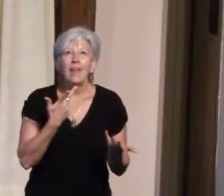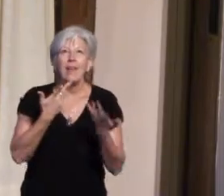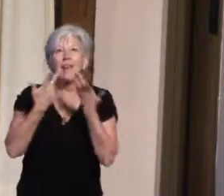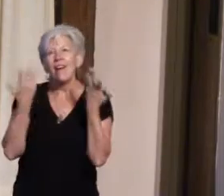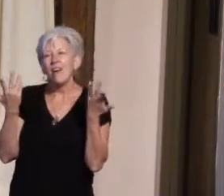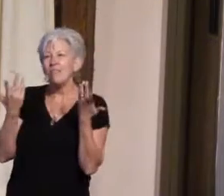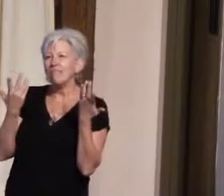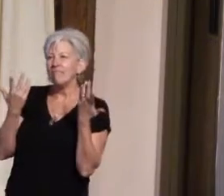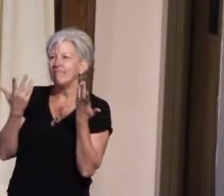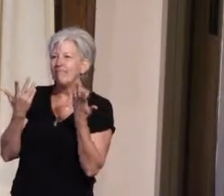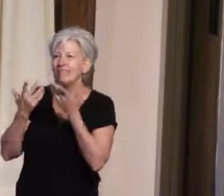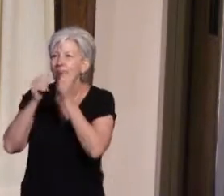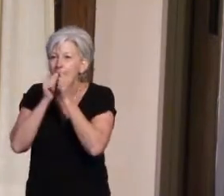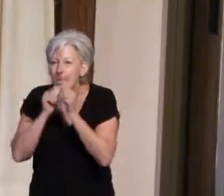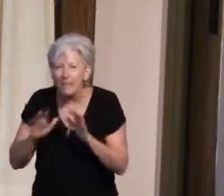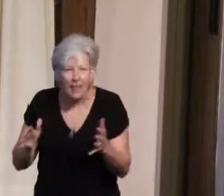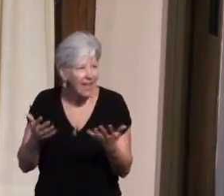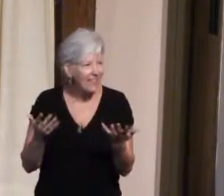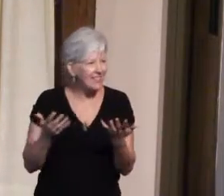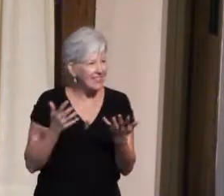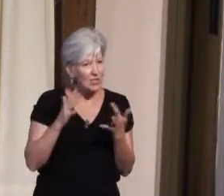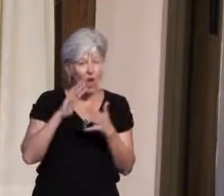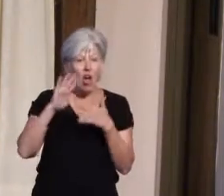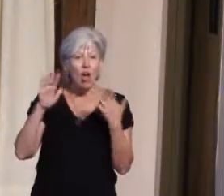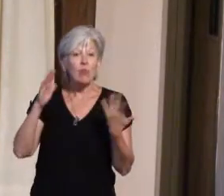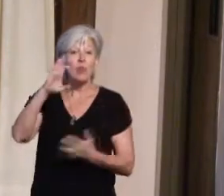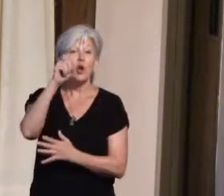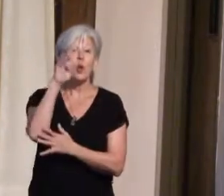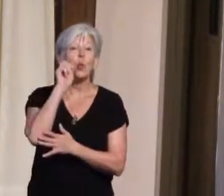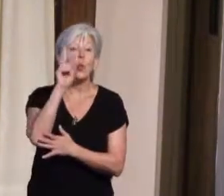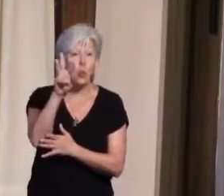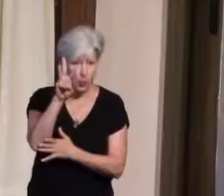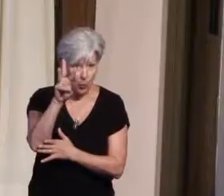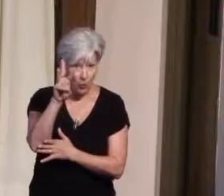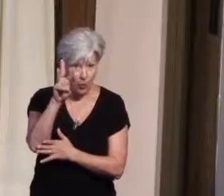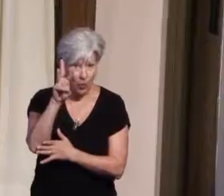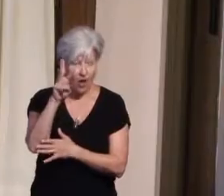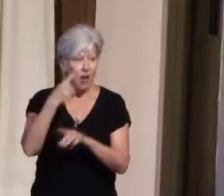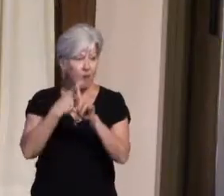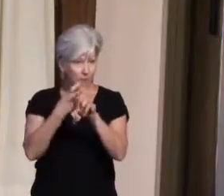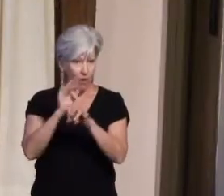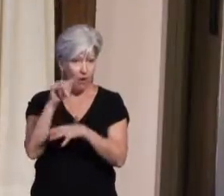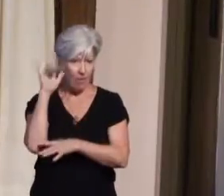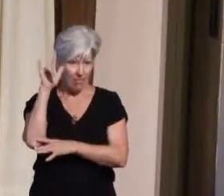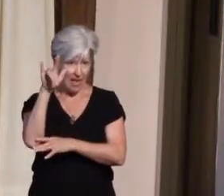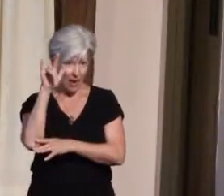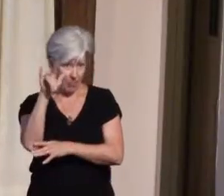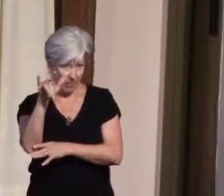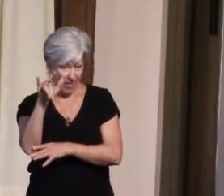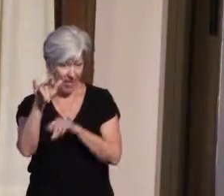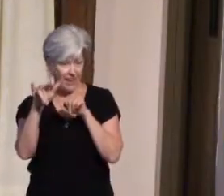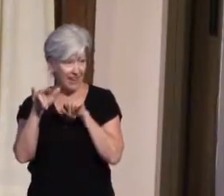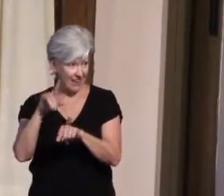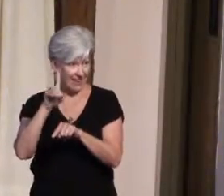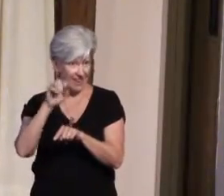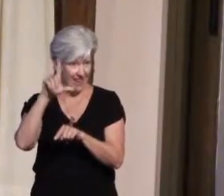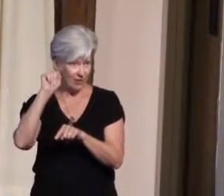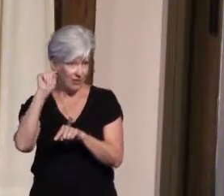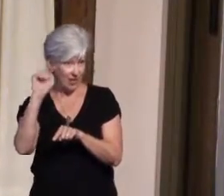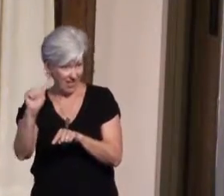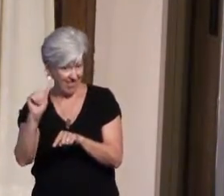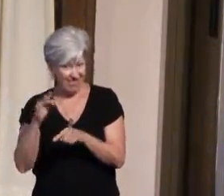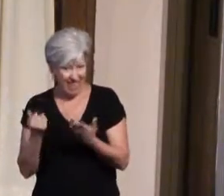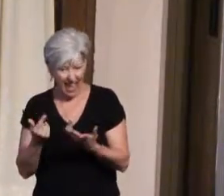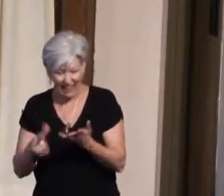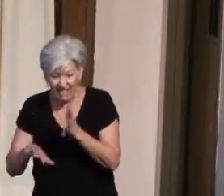mechanical issues on the ground before I boarded. When we're counting our blessings, do we remember to count